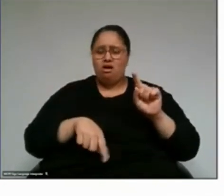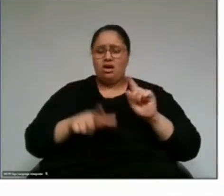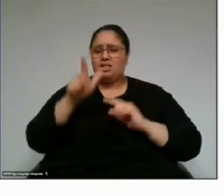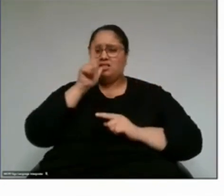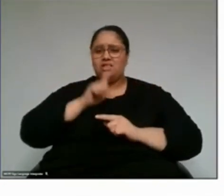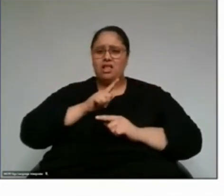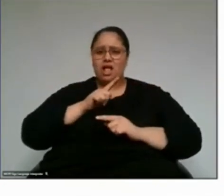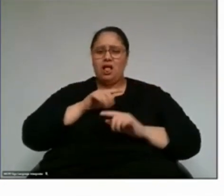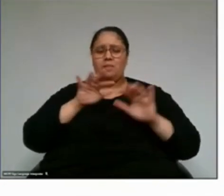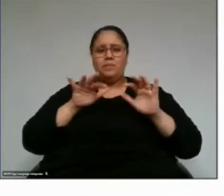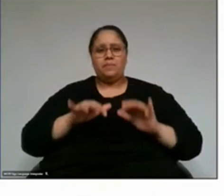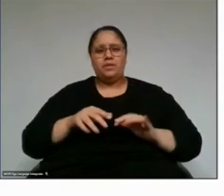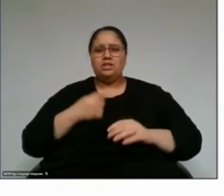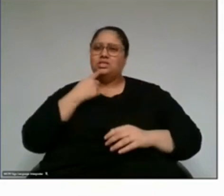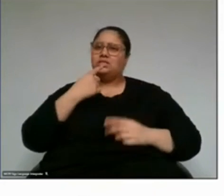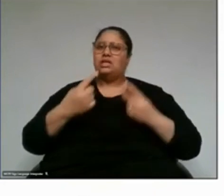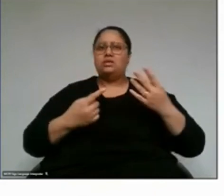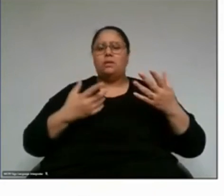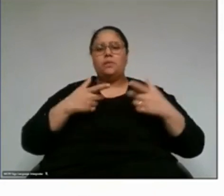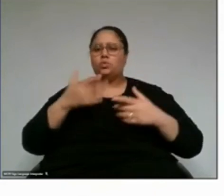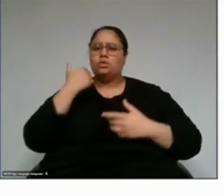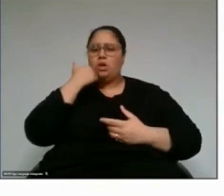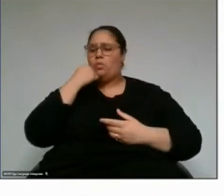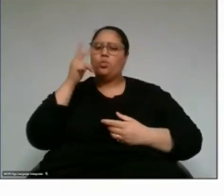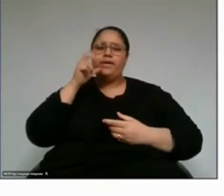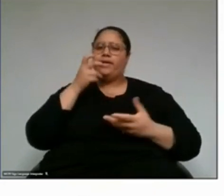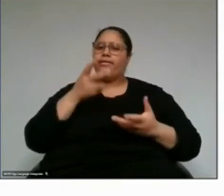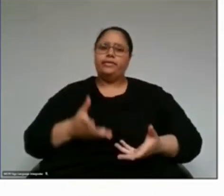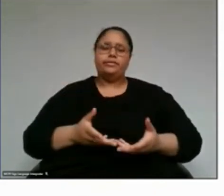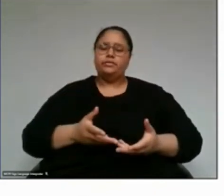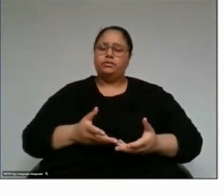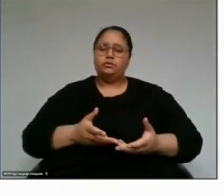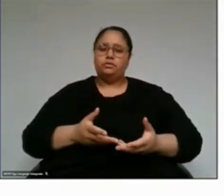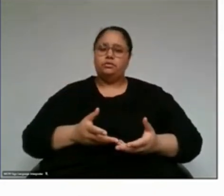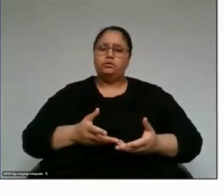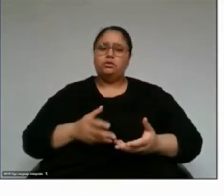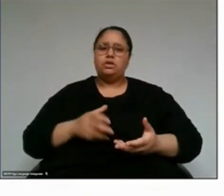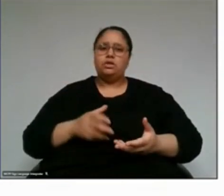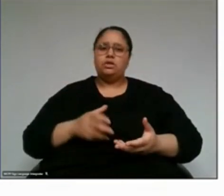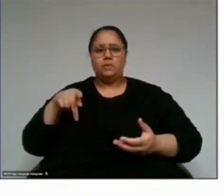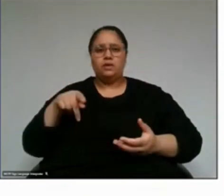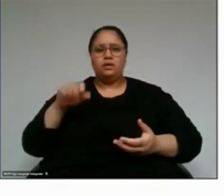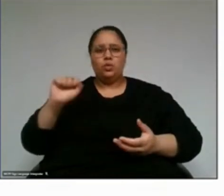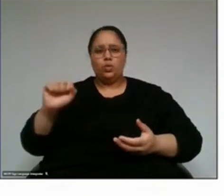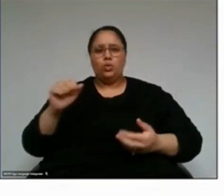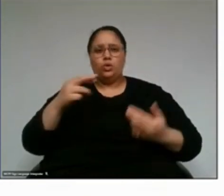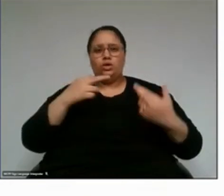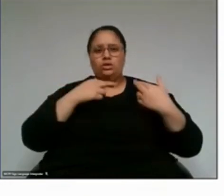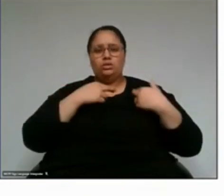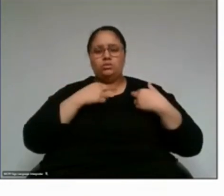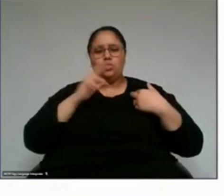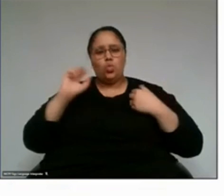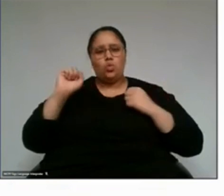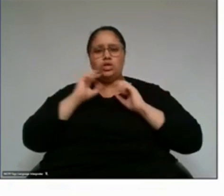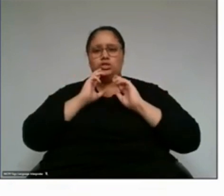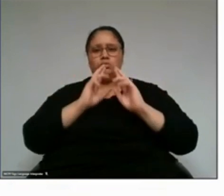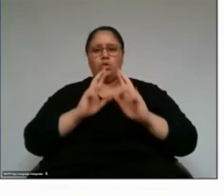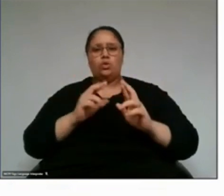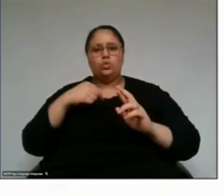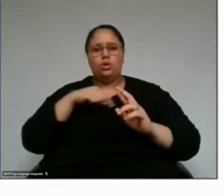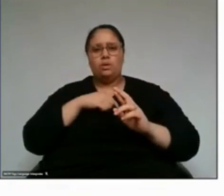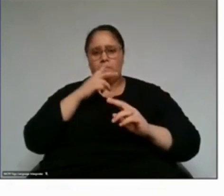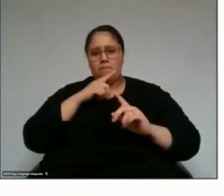people to say things you don't want to hear. It's the ACDP's response, and we need to honour